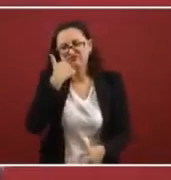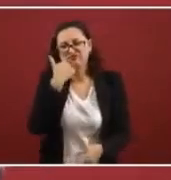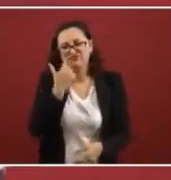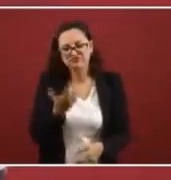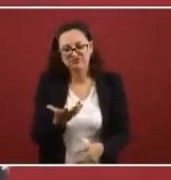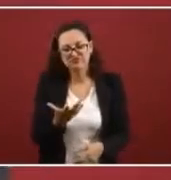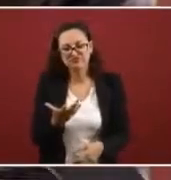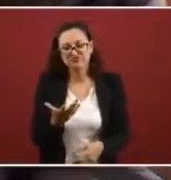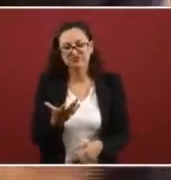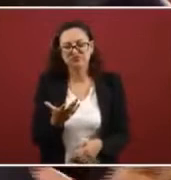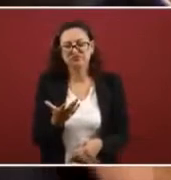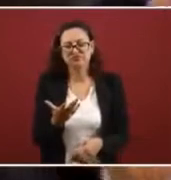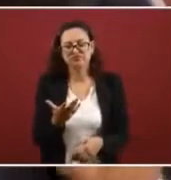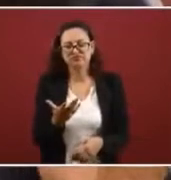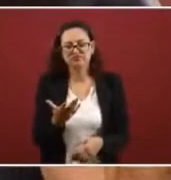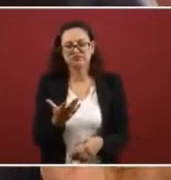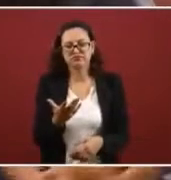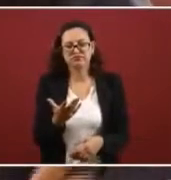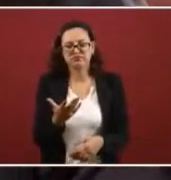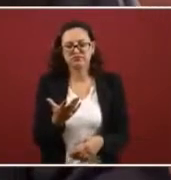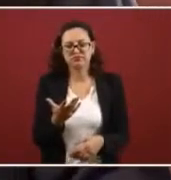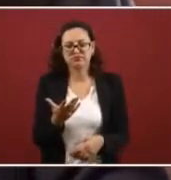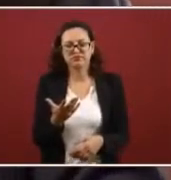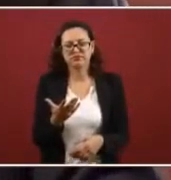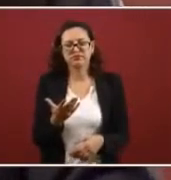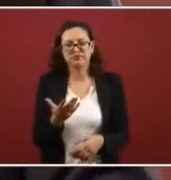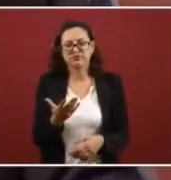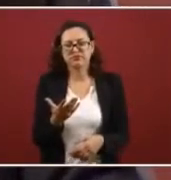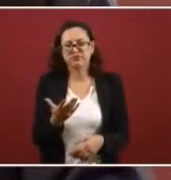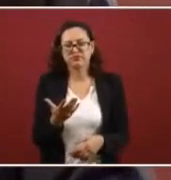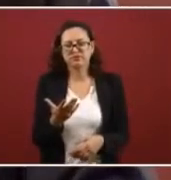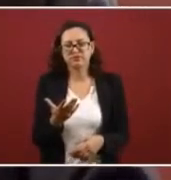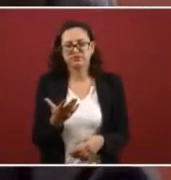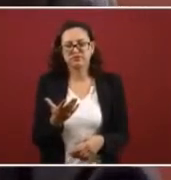like es de que no, is that they're not